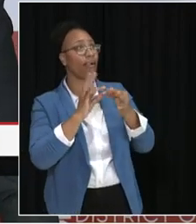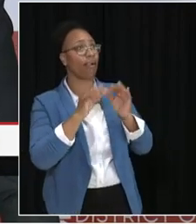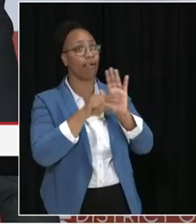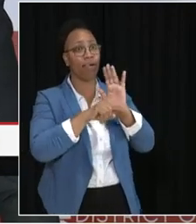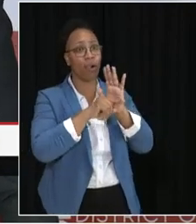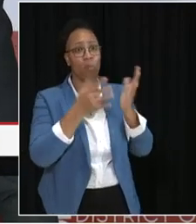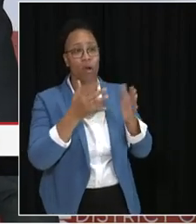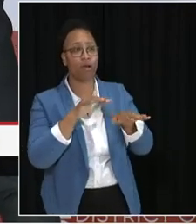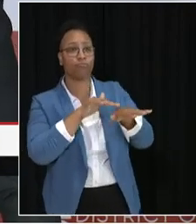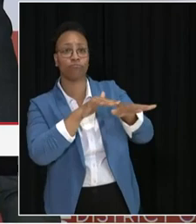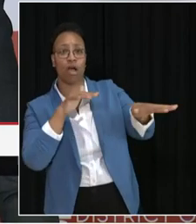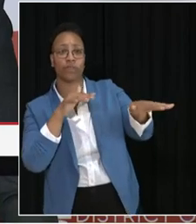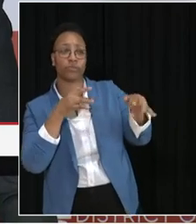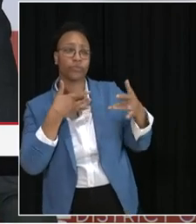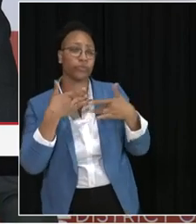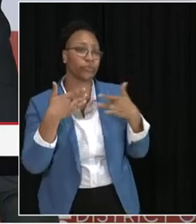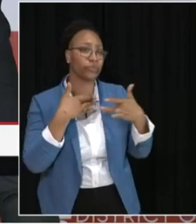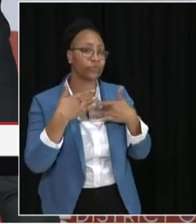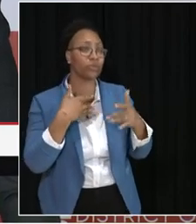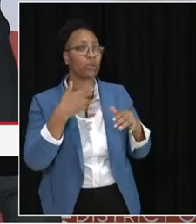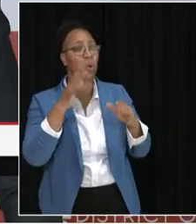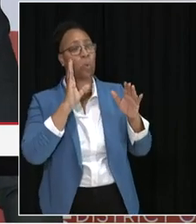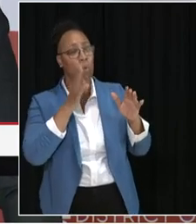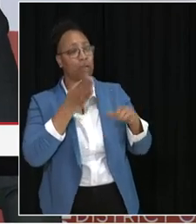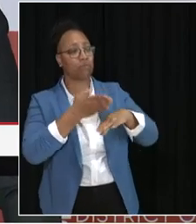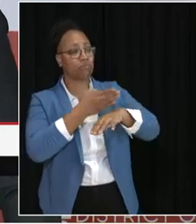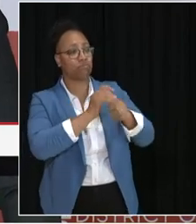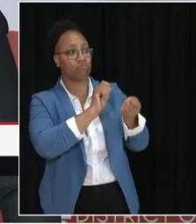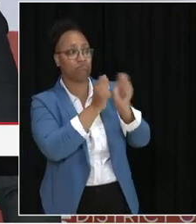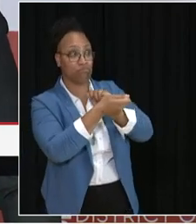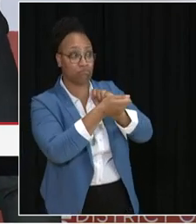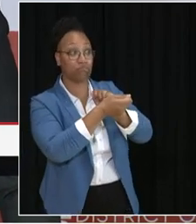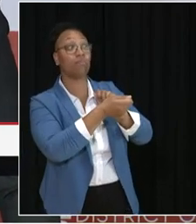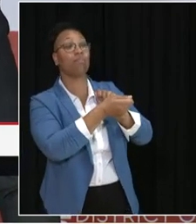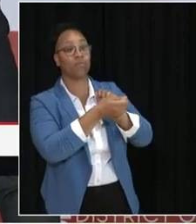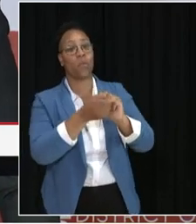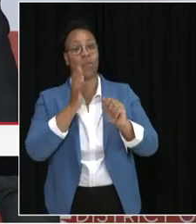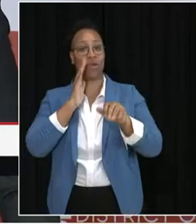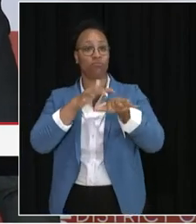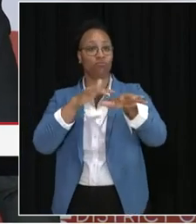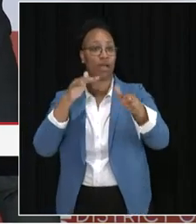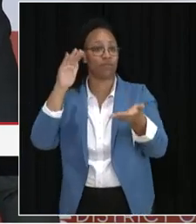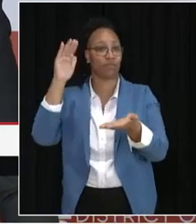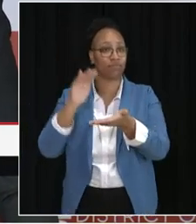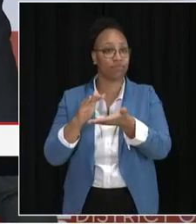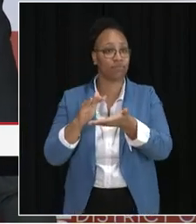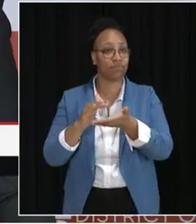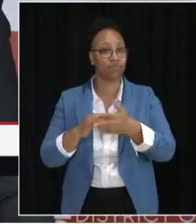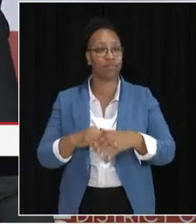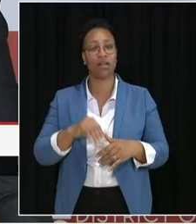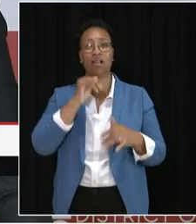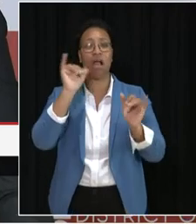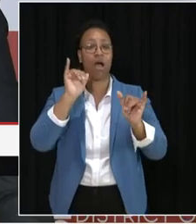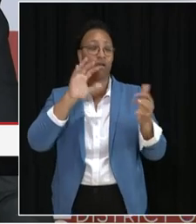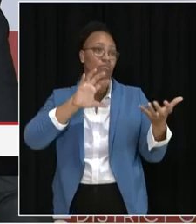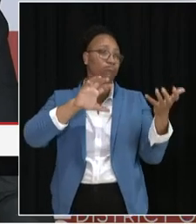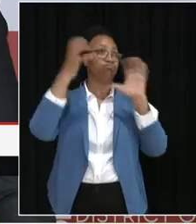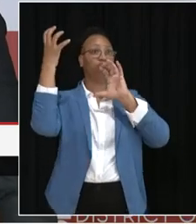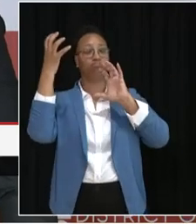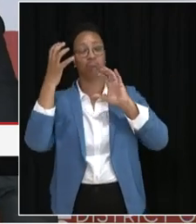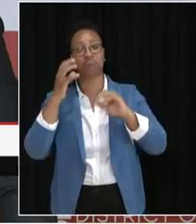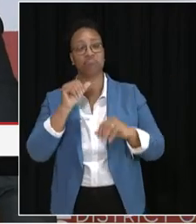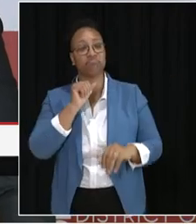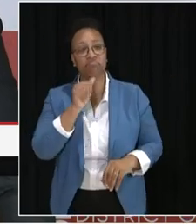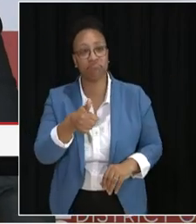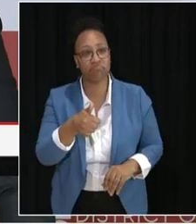get on and off campus successfully without a lot of disruptions to the day. And we'll continue to ensure that we